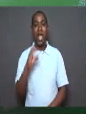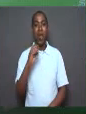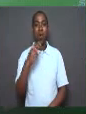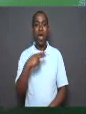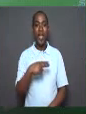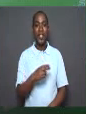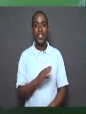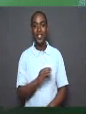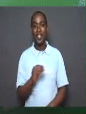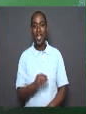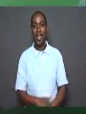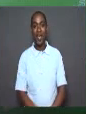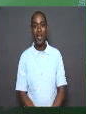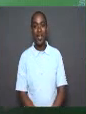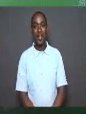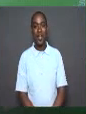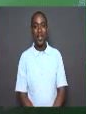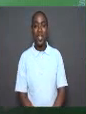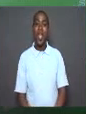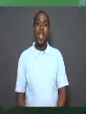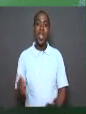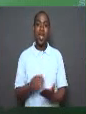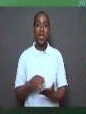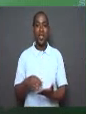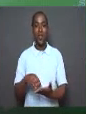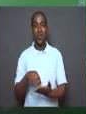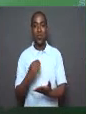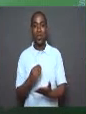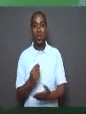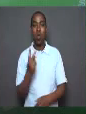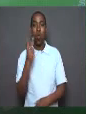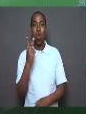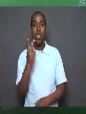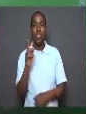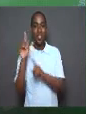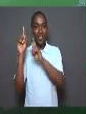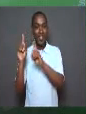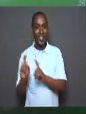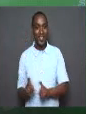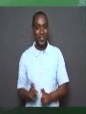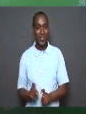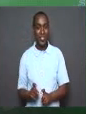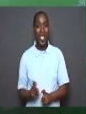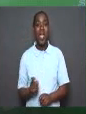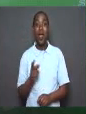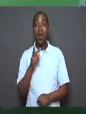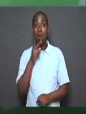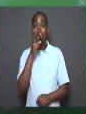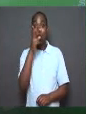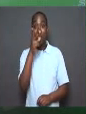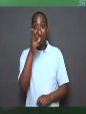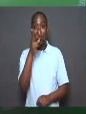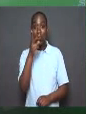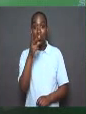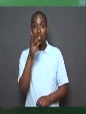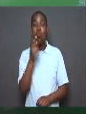carbohydrates, and we will learn about two tests that indicate the presence